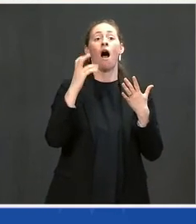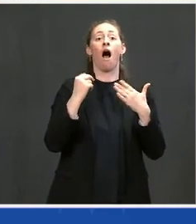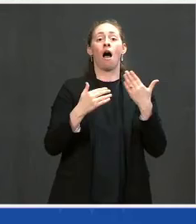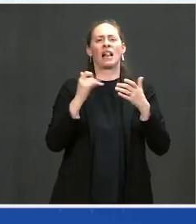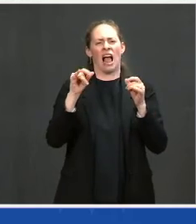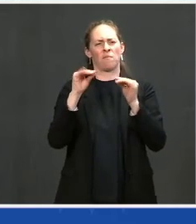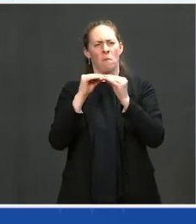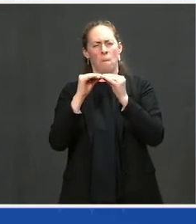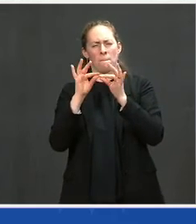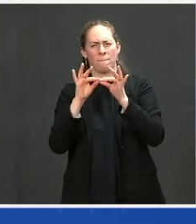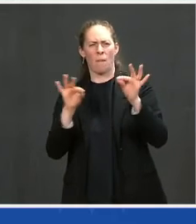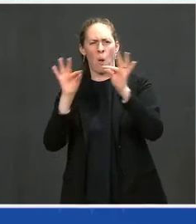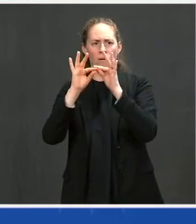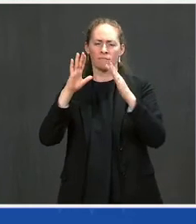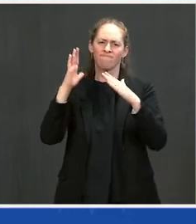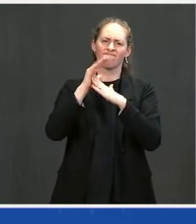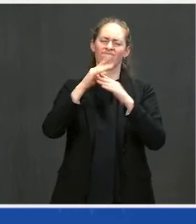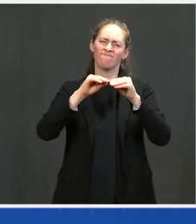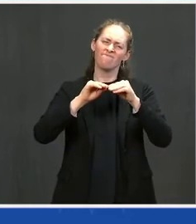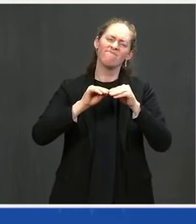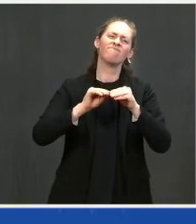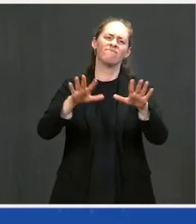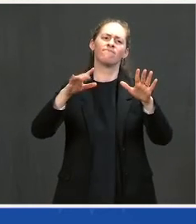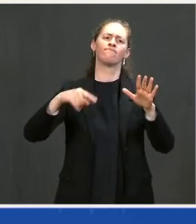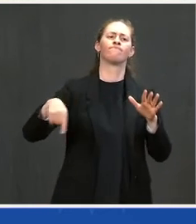be announcing it Friday in Pittsburgh in detail,